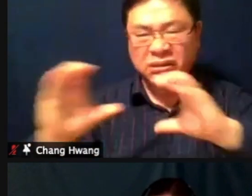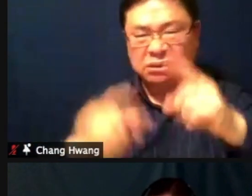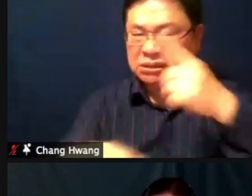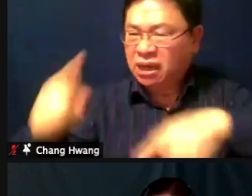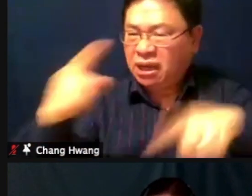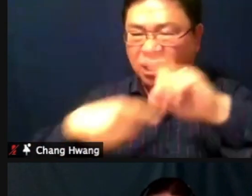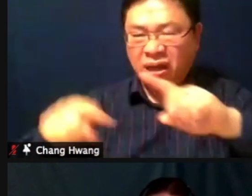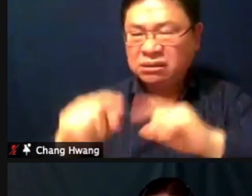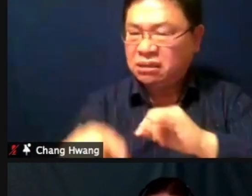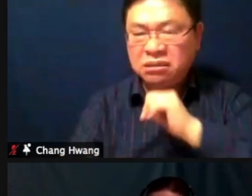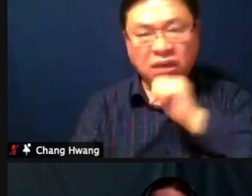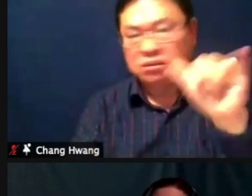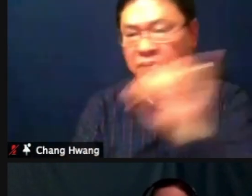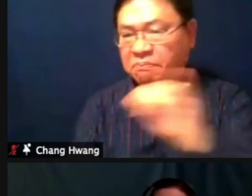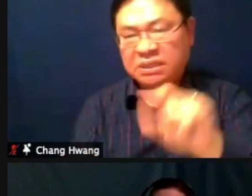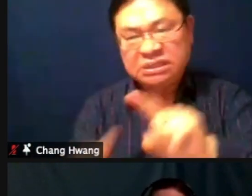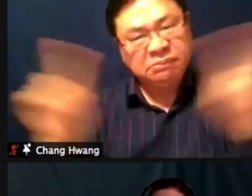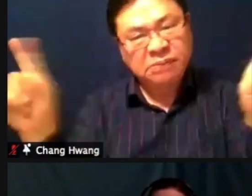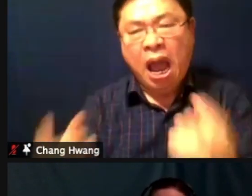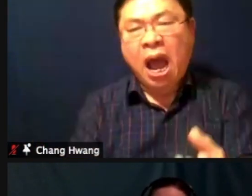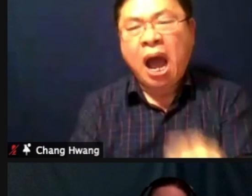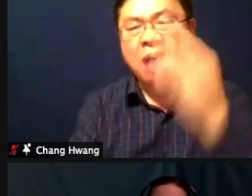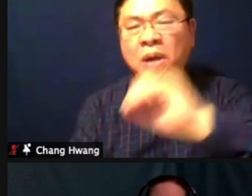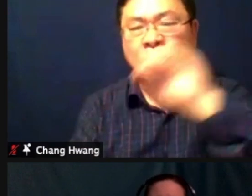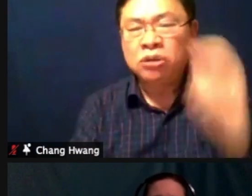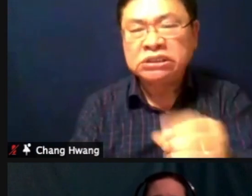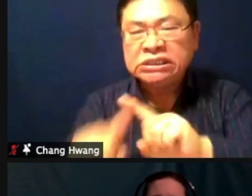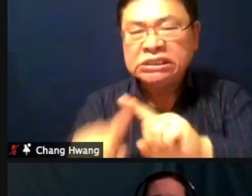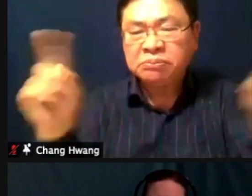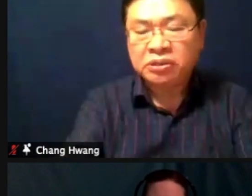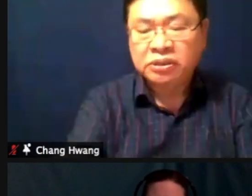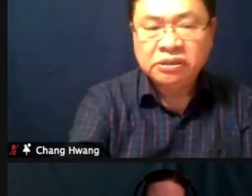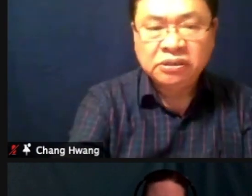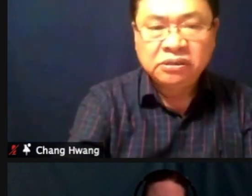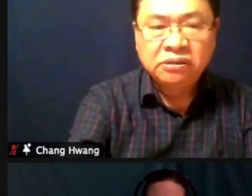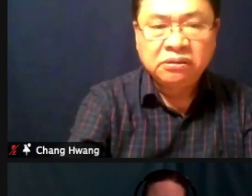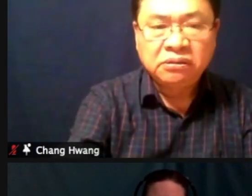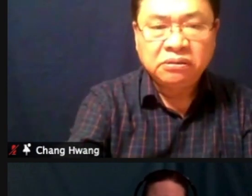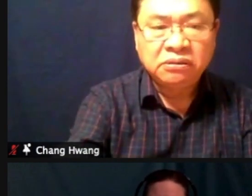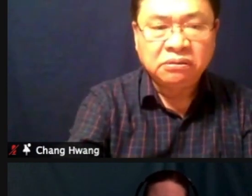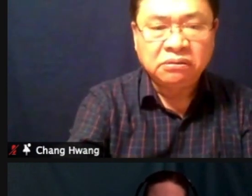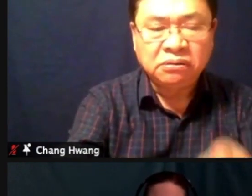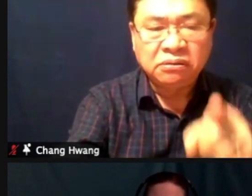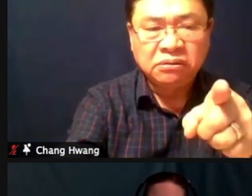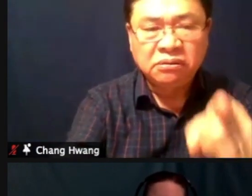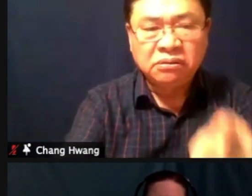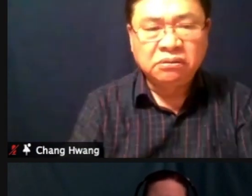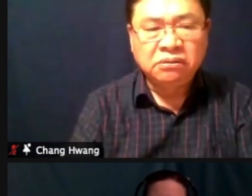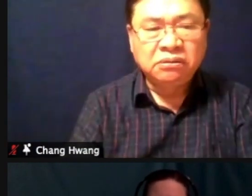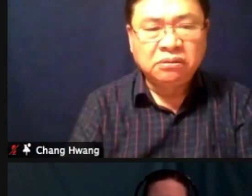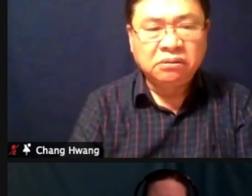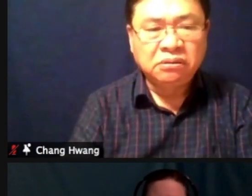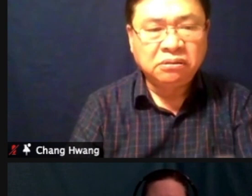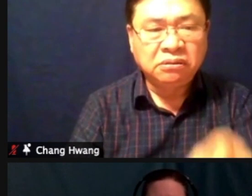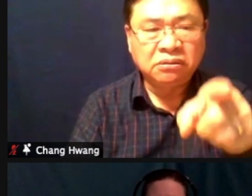their sign language has grown, but it is still very difficult to communicate between the two languages, between the two